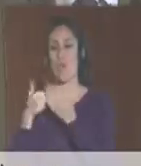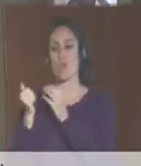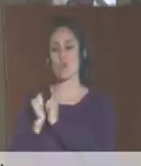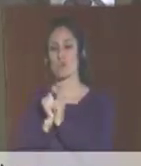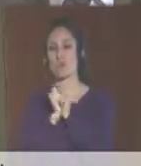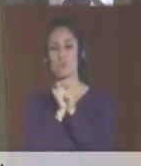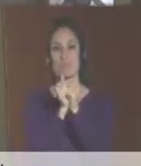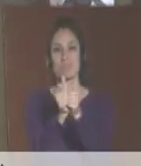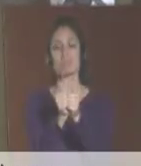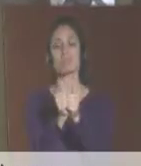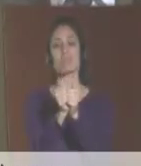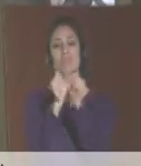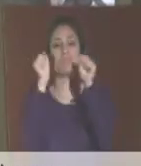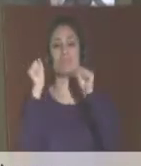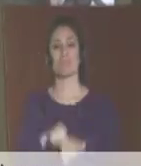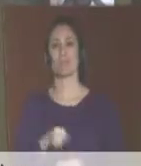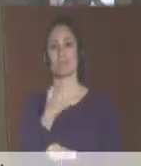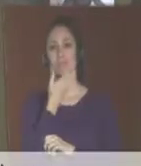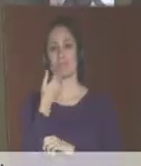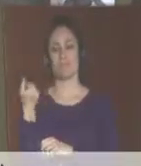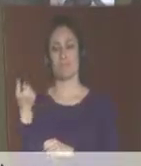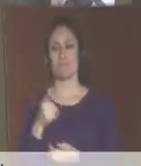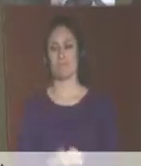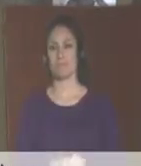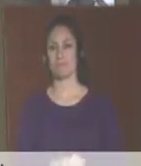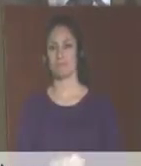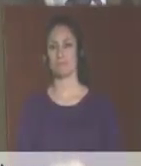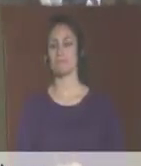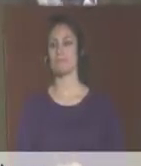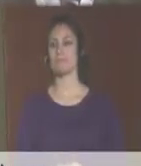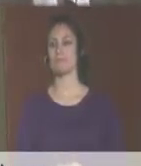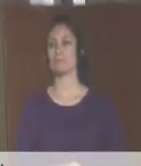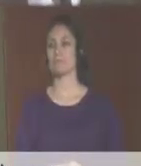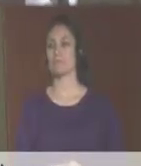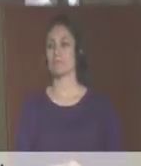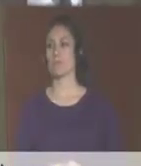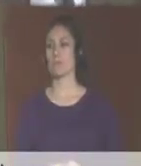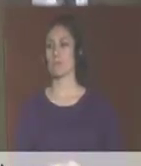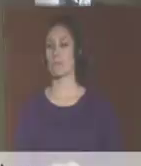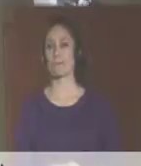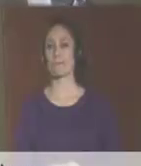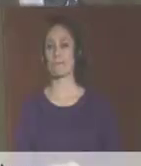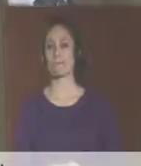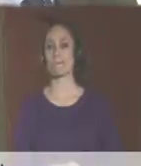direction, it makes it all much easier. Thank you. Mr. Jonas Donizetti.